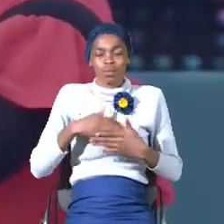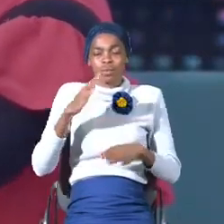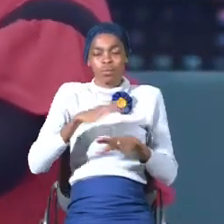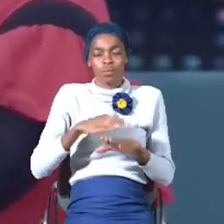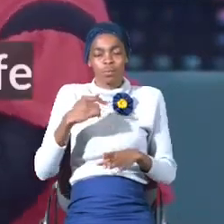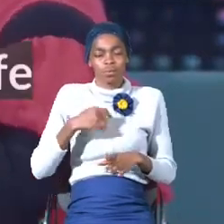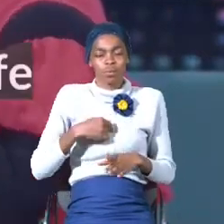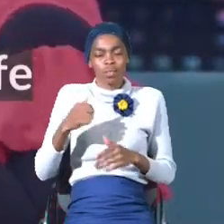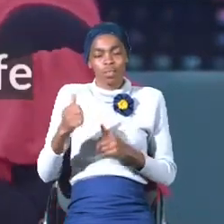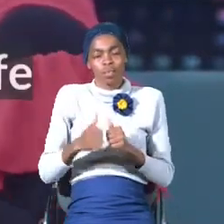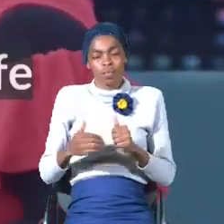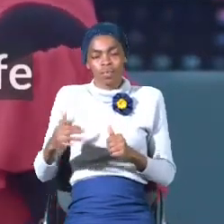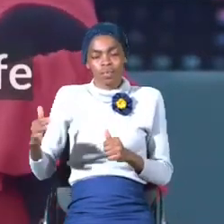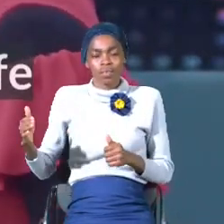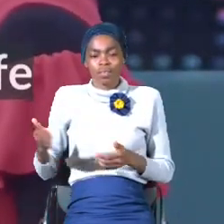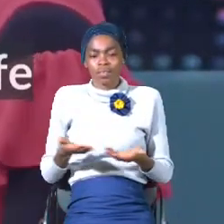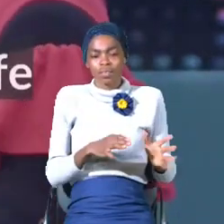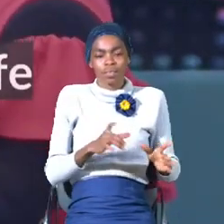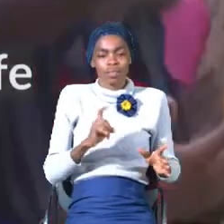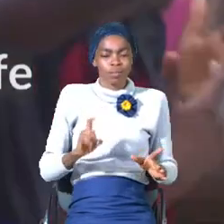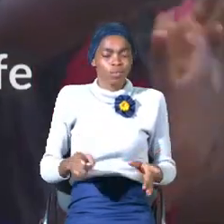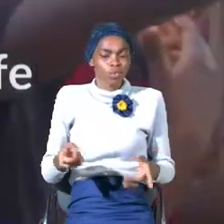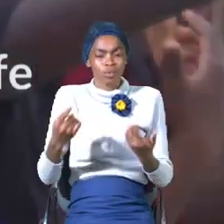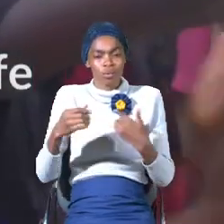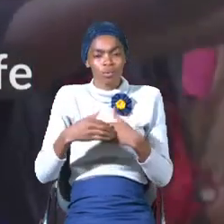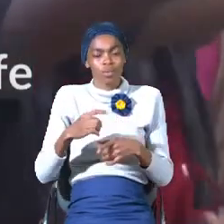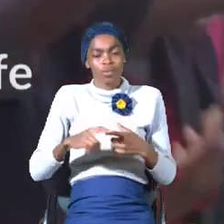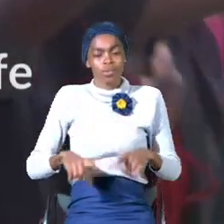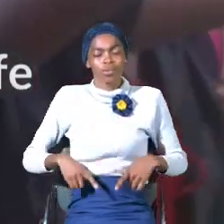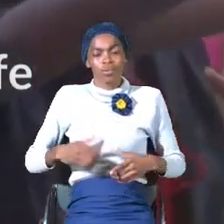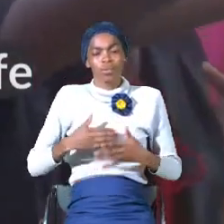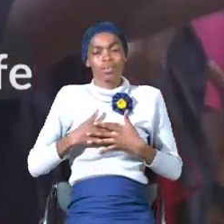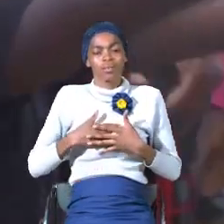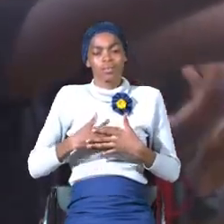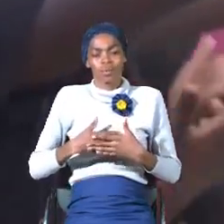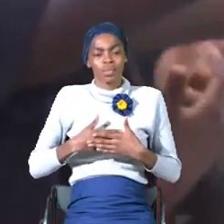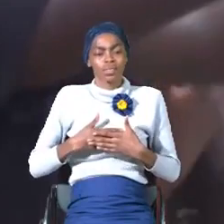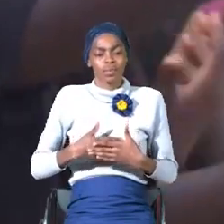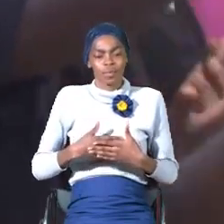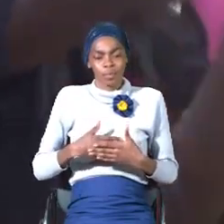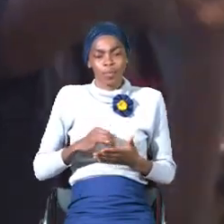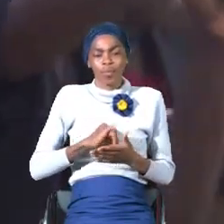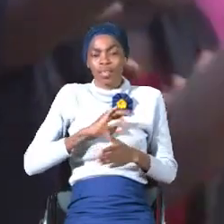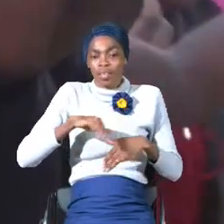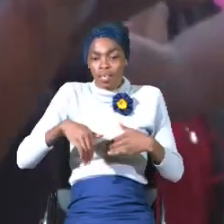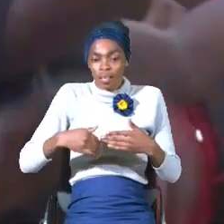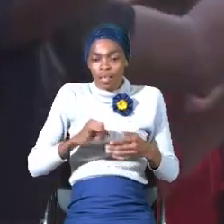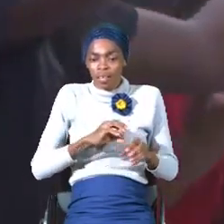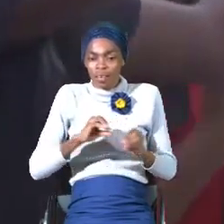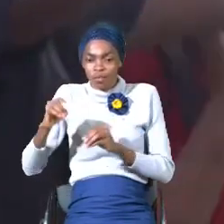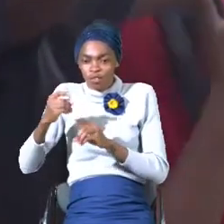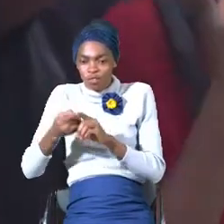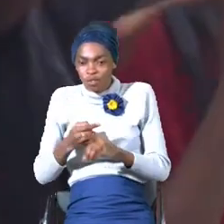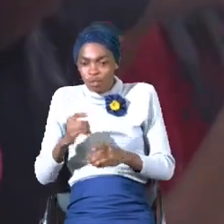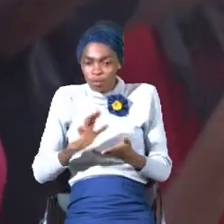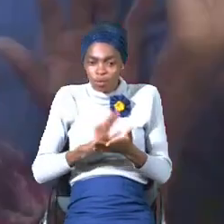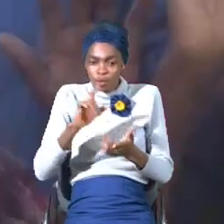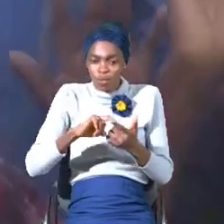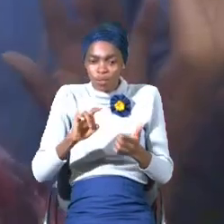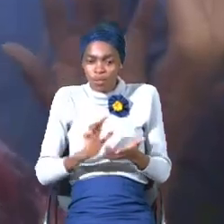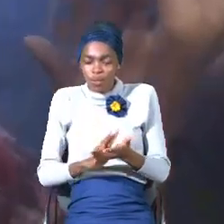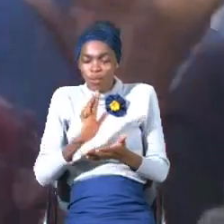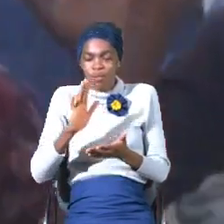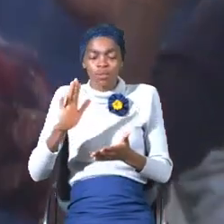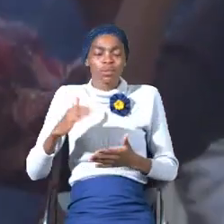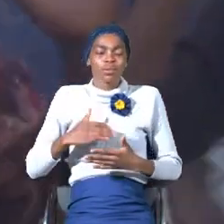breathe. Everything dead must come back to life. Breathe. And that's how I go from glory to glory.